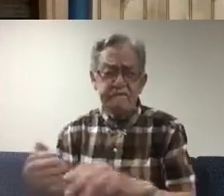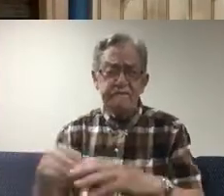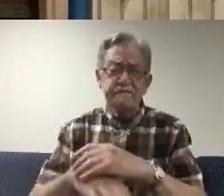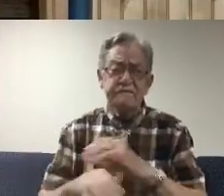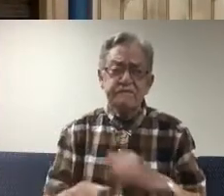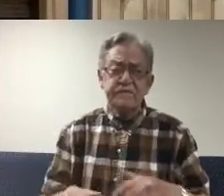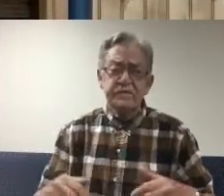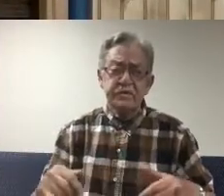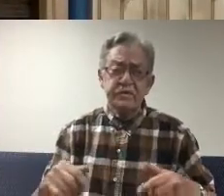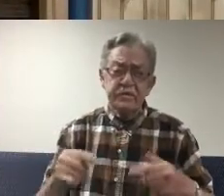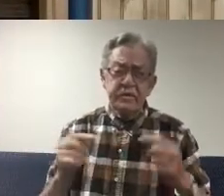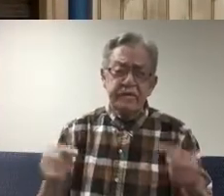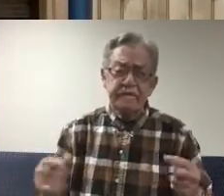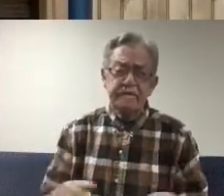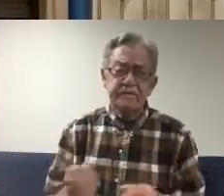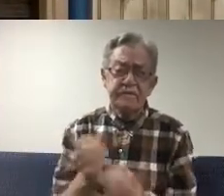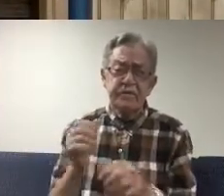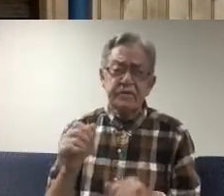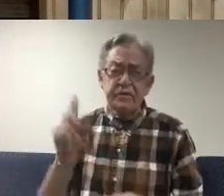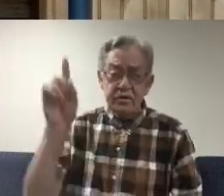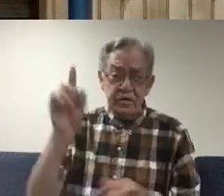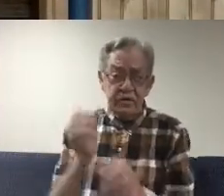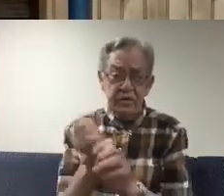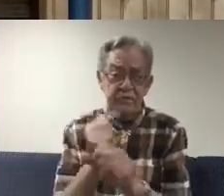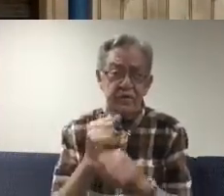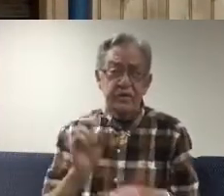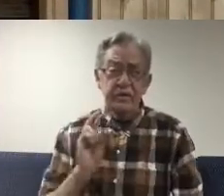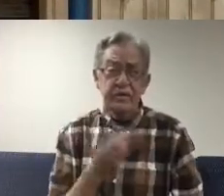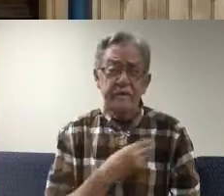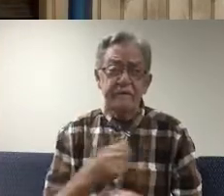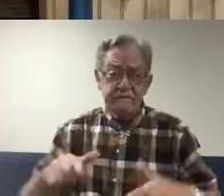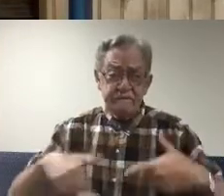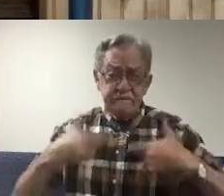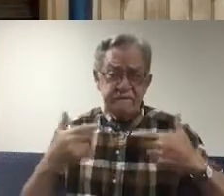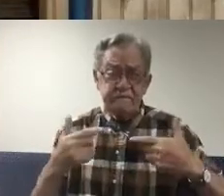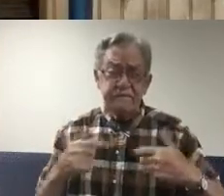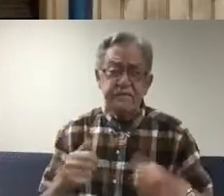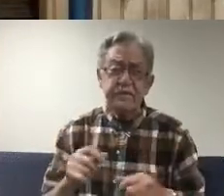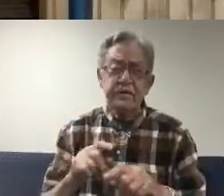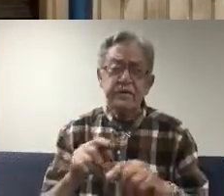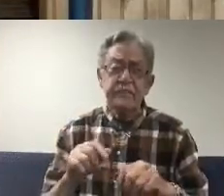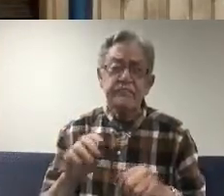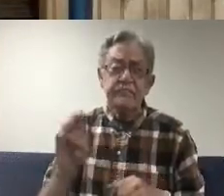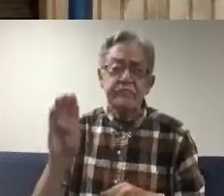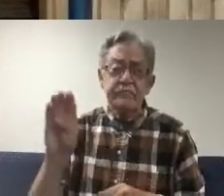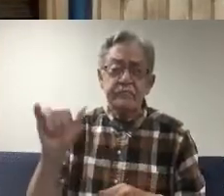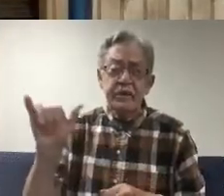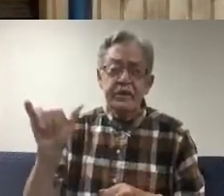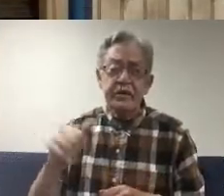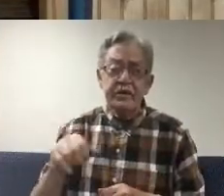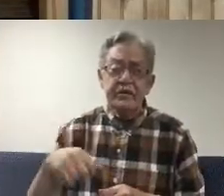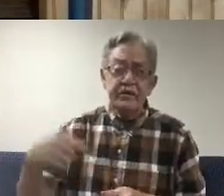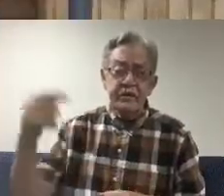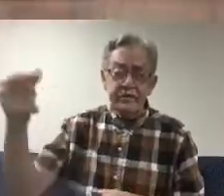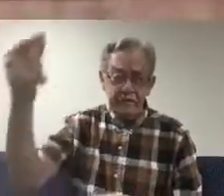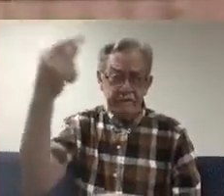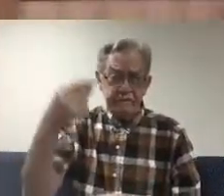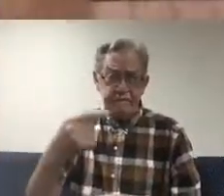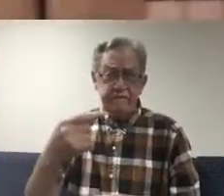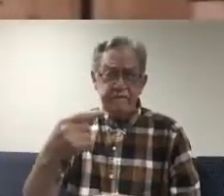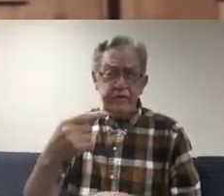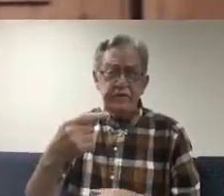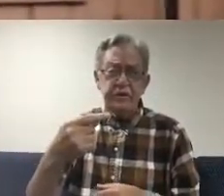when we get upset about that phraseology and say, no, you weren't. Actually, we all were. Let me tell you again, just in